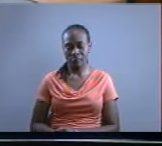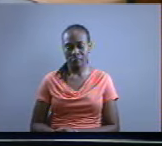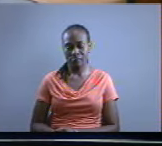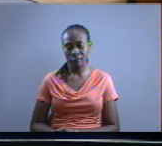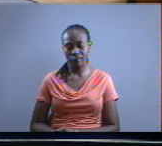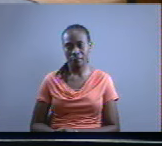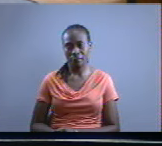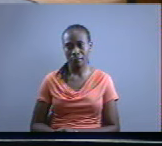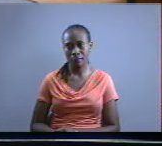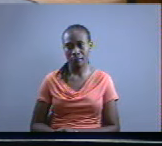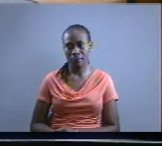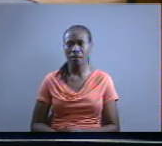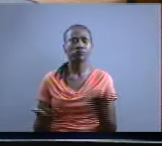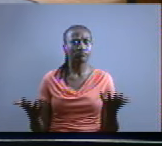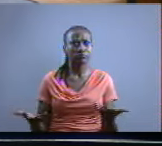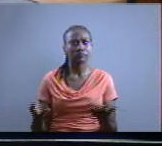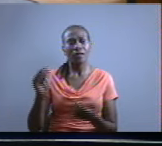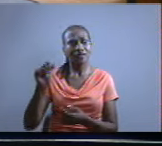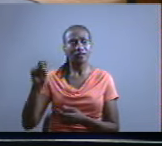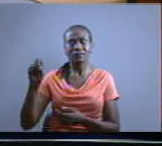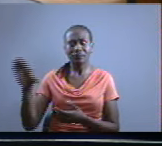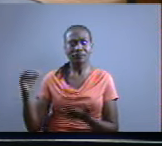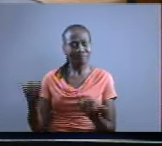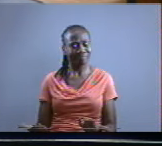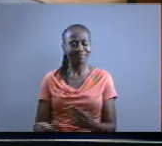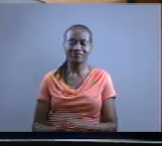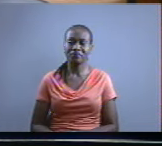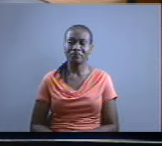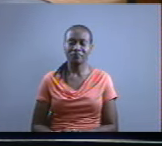The ANC, yes, you have the floor.